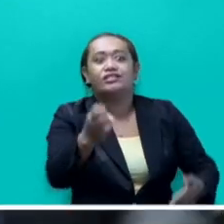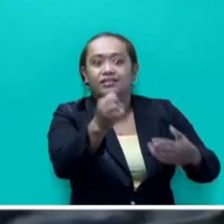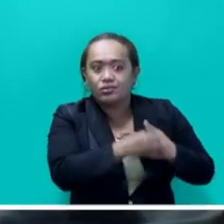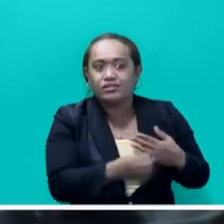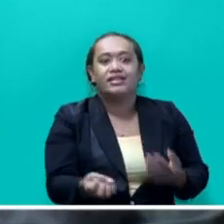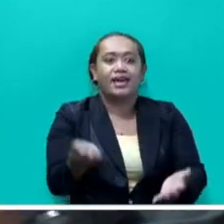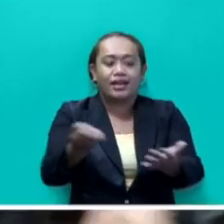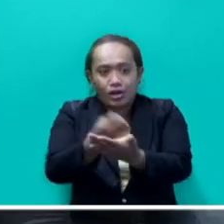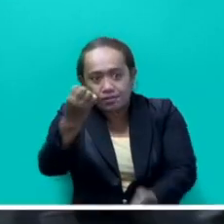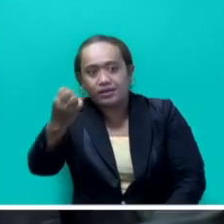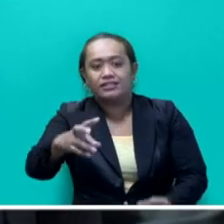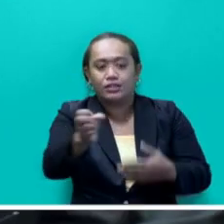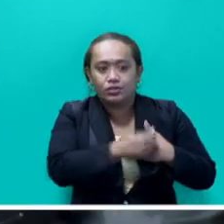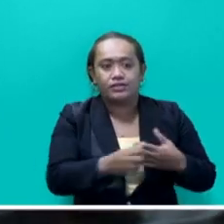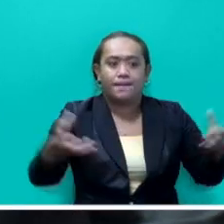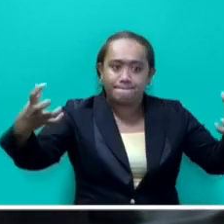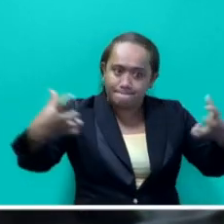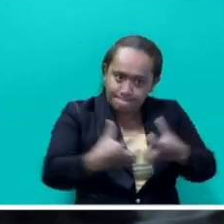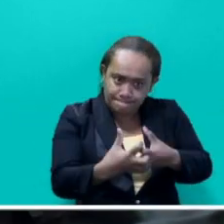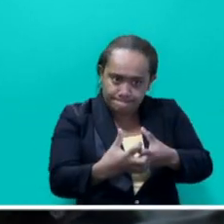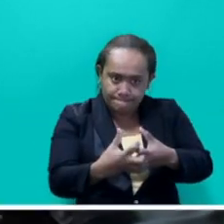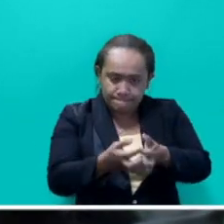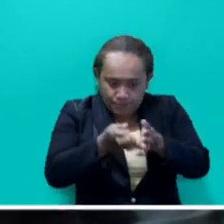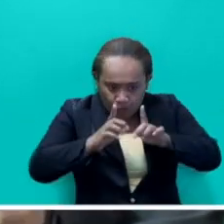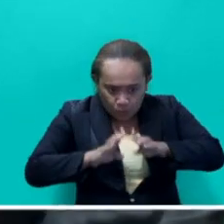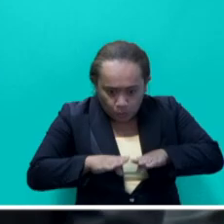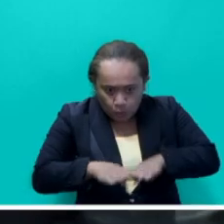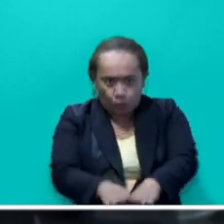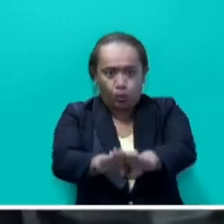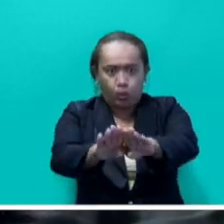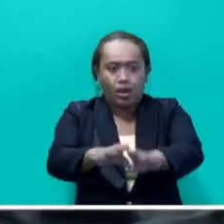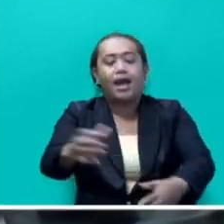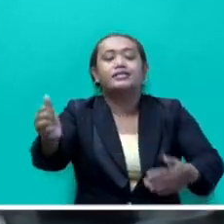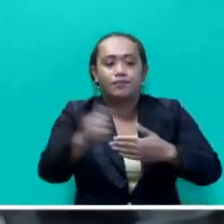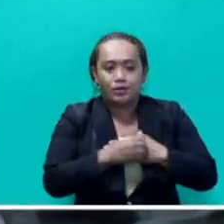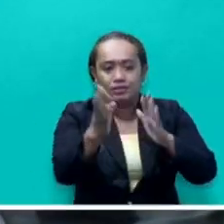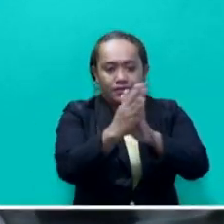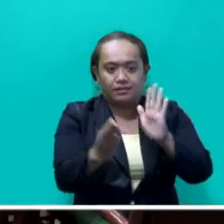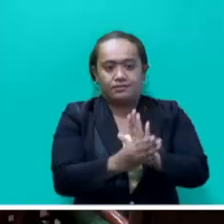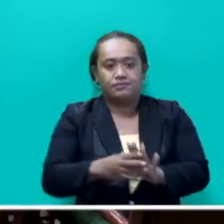security. And this is why this bill is important. I support the bill, Mr. Speaker, sir.